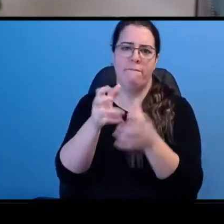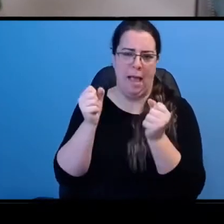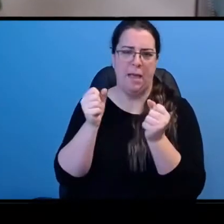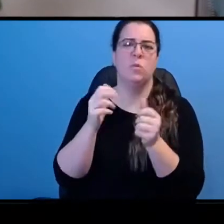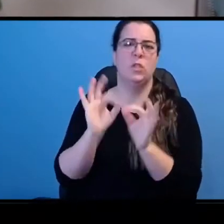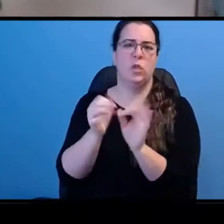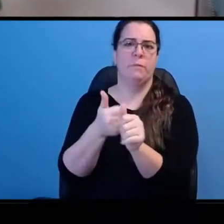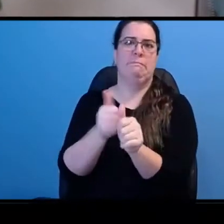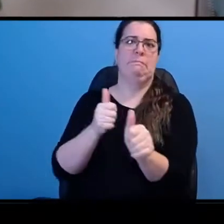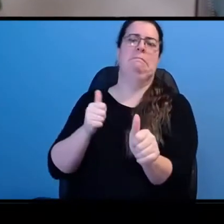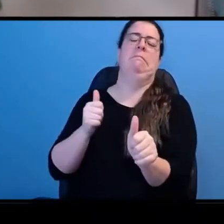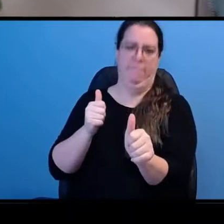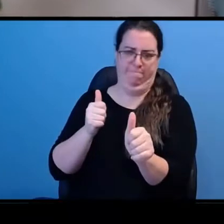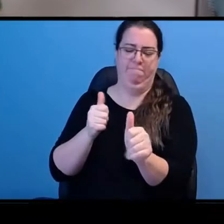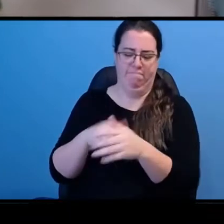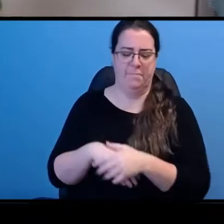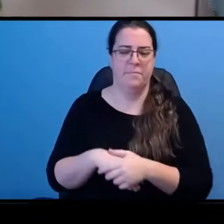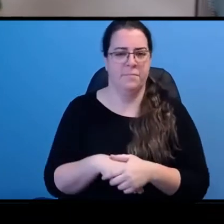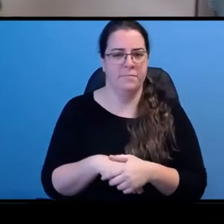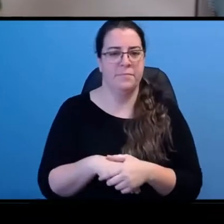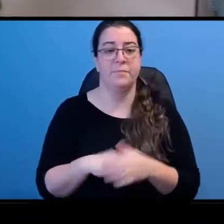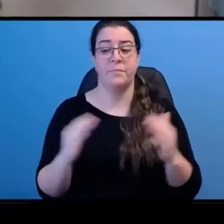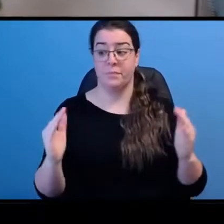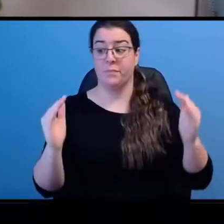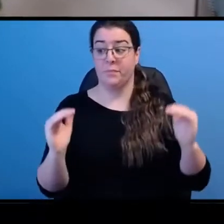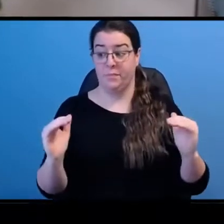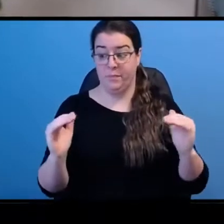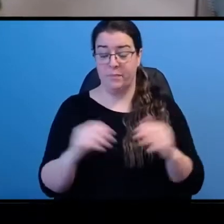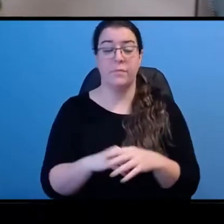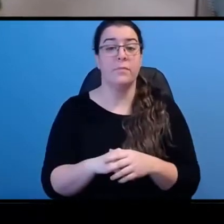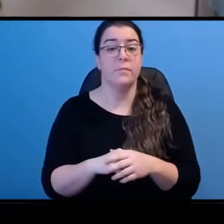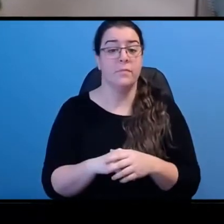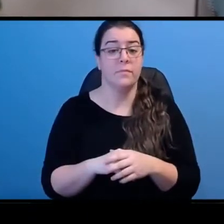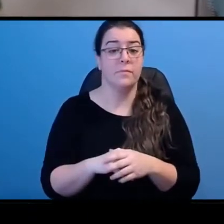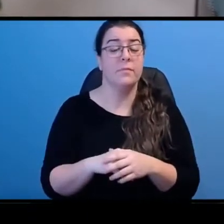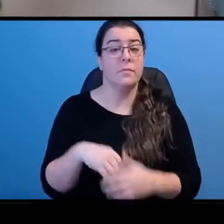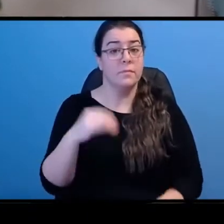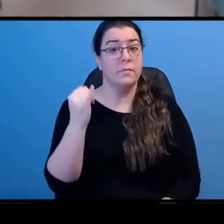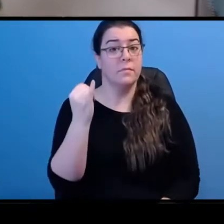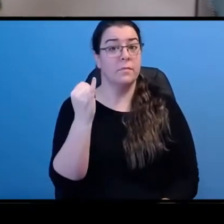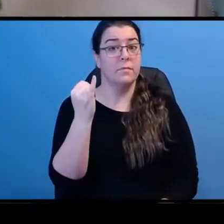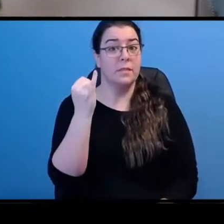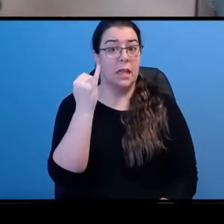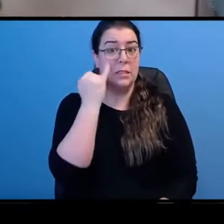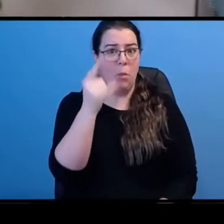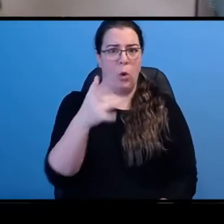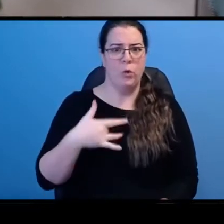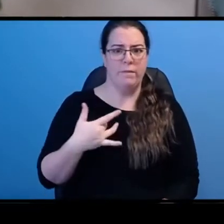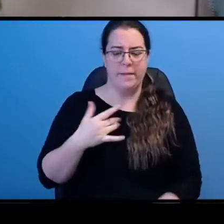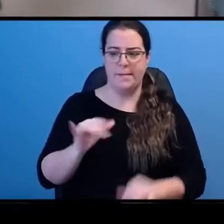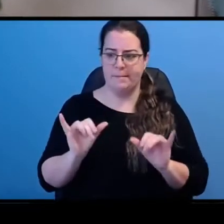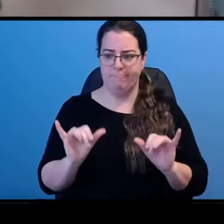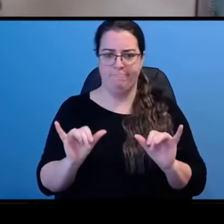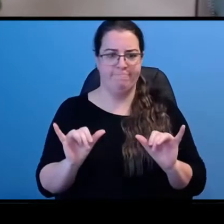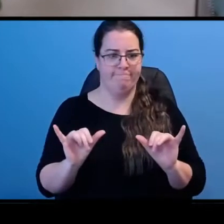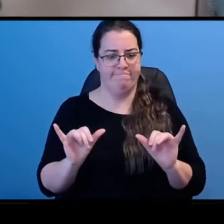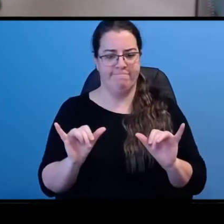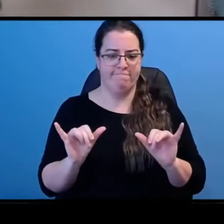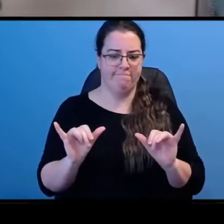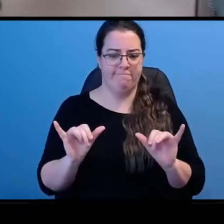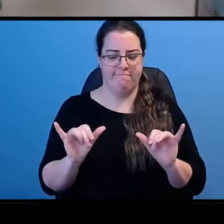break ties and ranking. So if you're thinking like, I'm not sure I want to openly